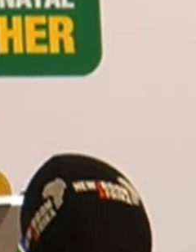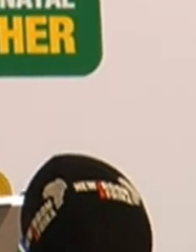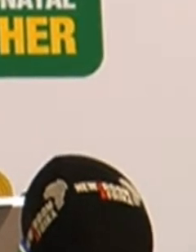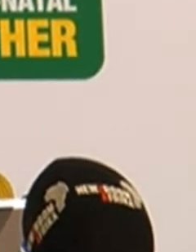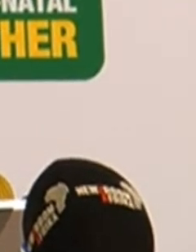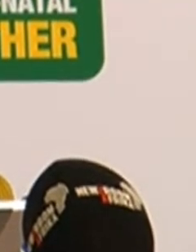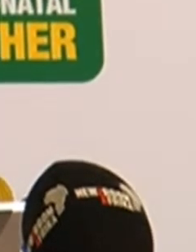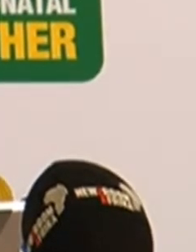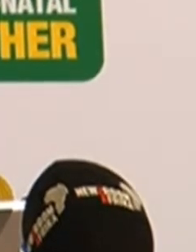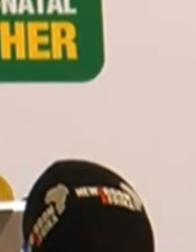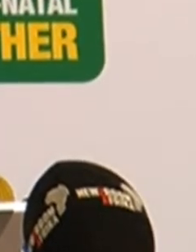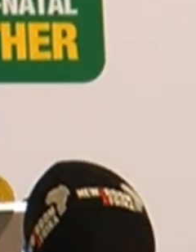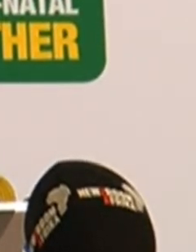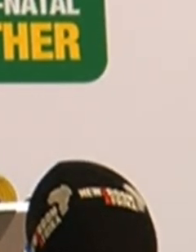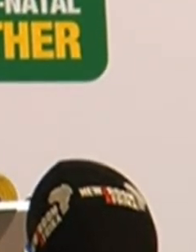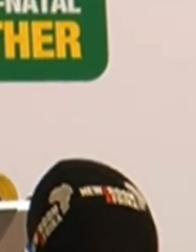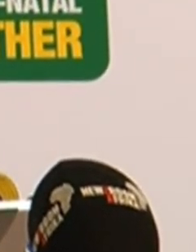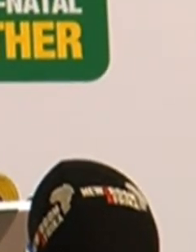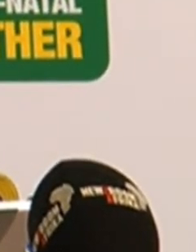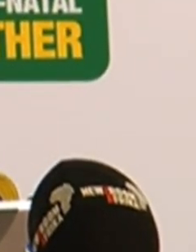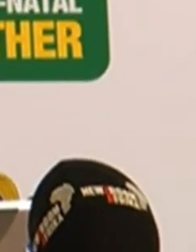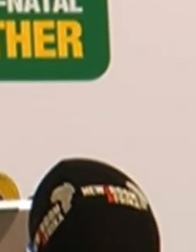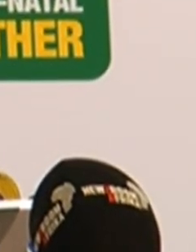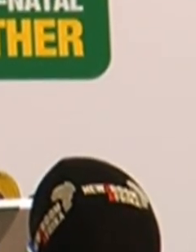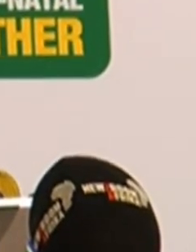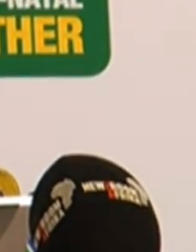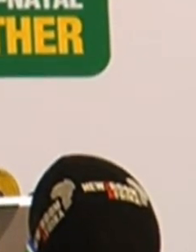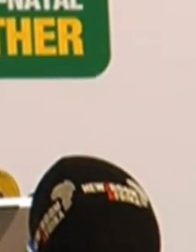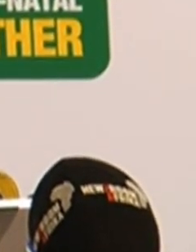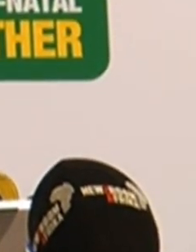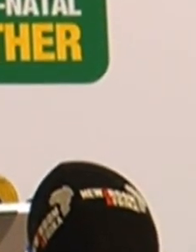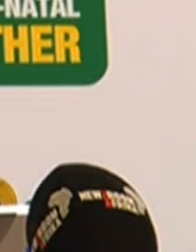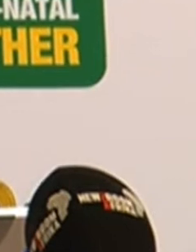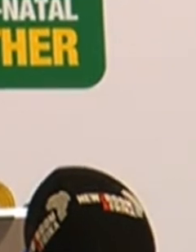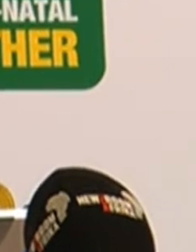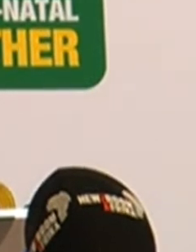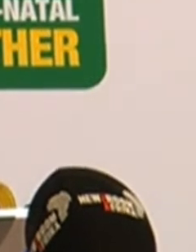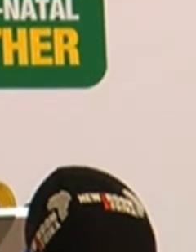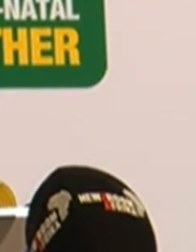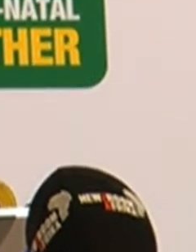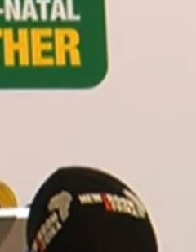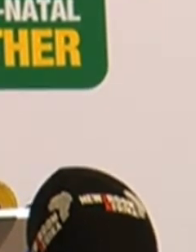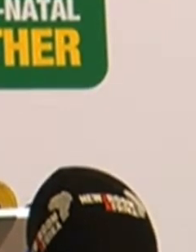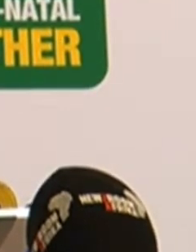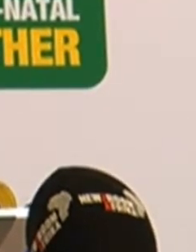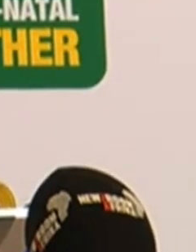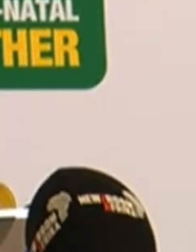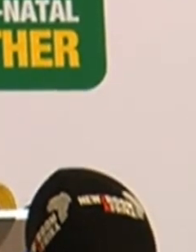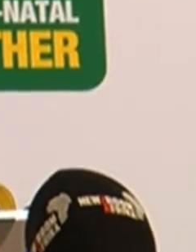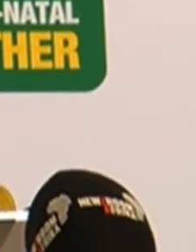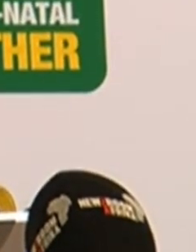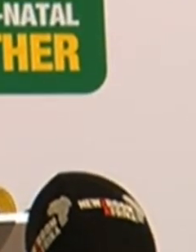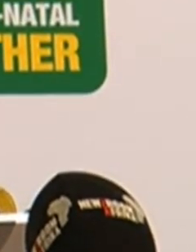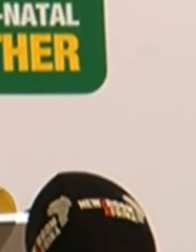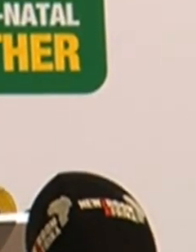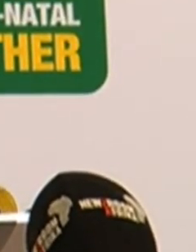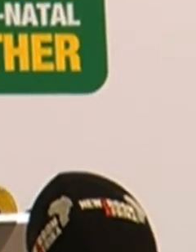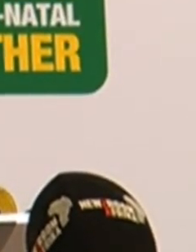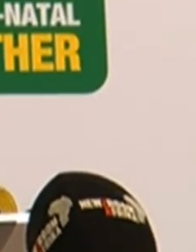siwuxhase. Lo mkhankaso ubuyisa ubunye, futhi usho ukuthi masibambisane sakhe